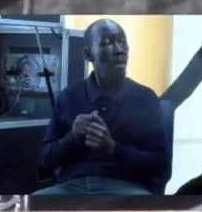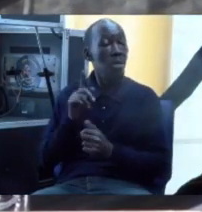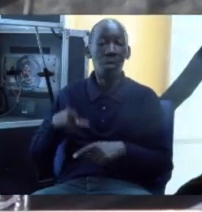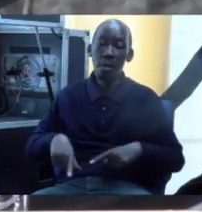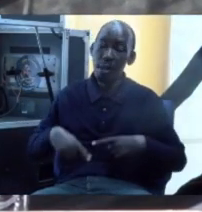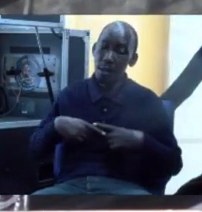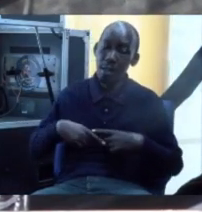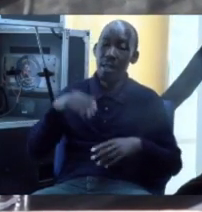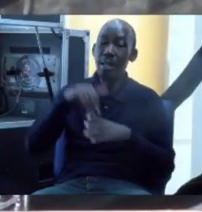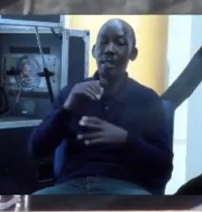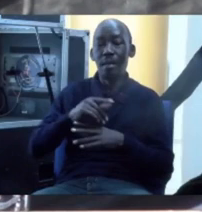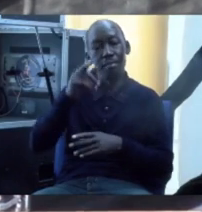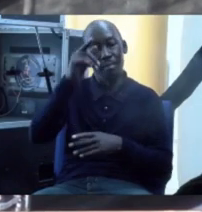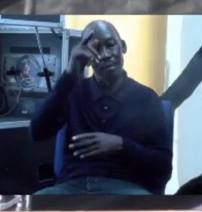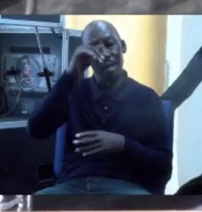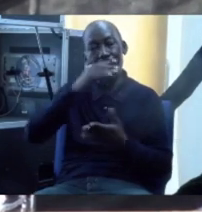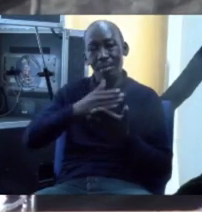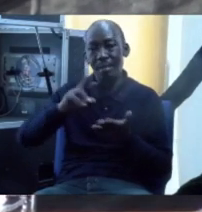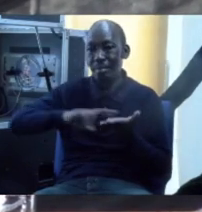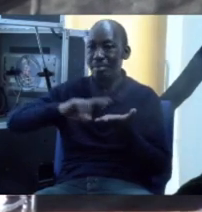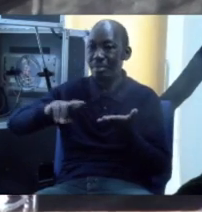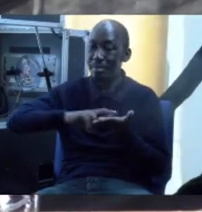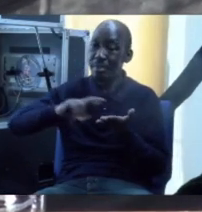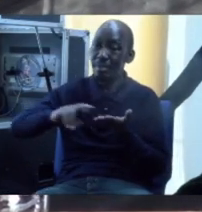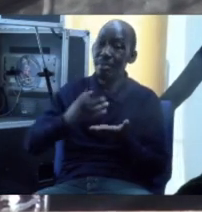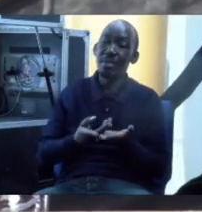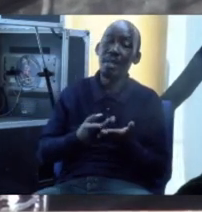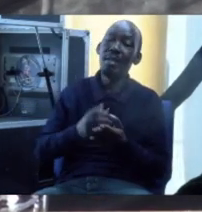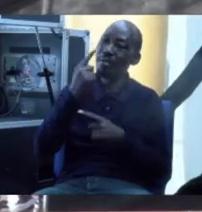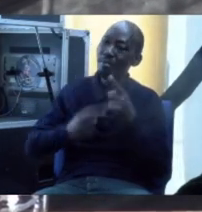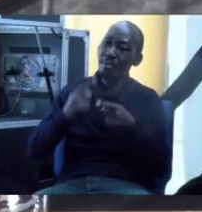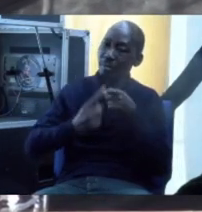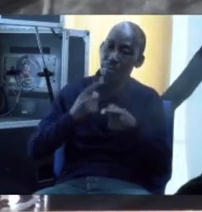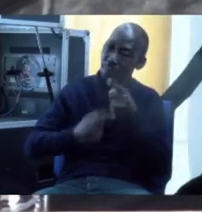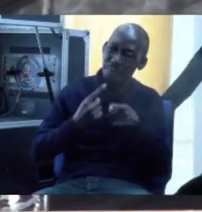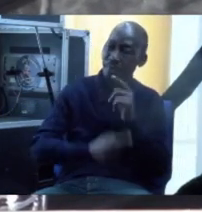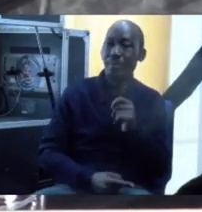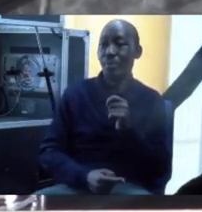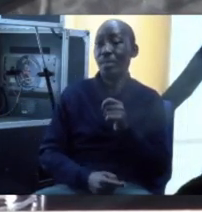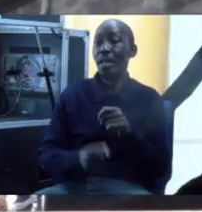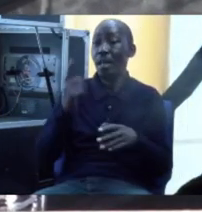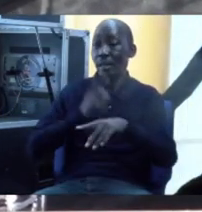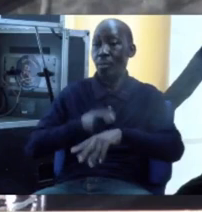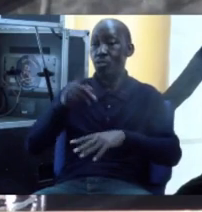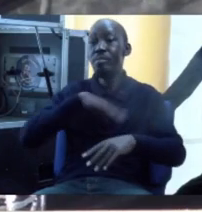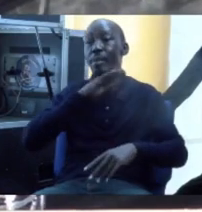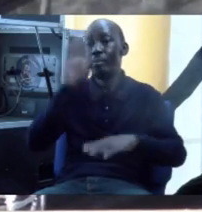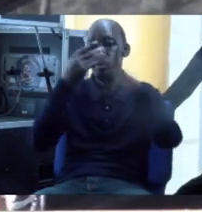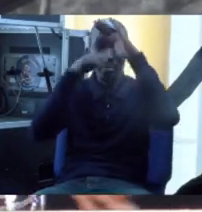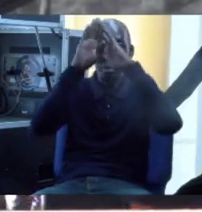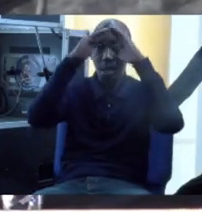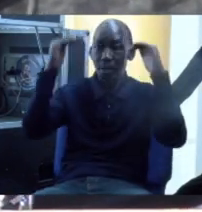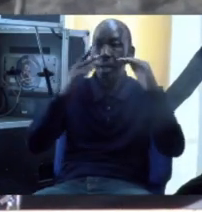umeishi in an extension katika chumba cha kuongeza all these years miaka hii yote. And then you get to heaven, alafu ufike binguni,